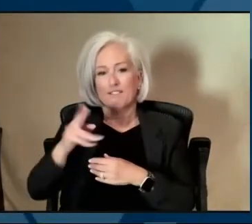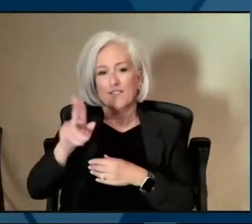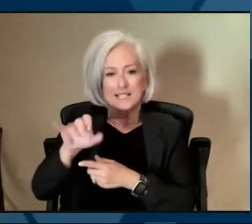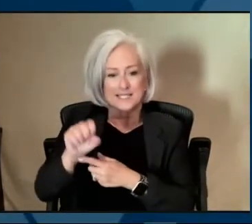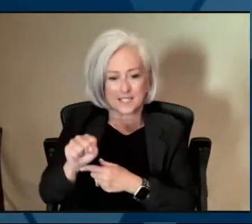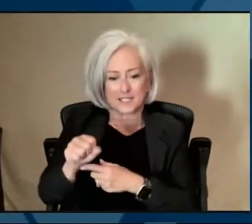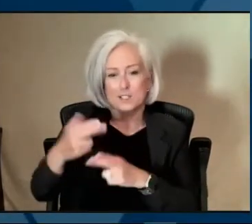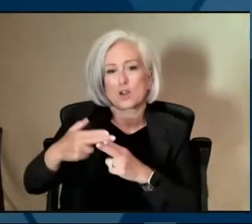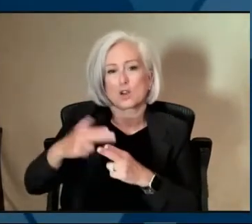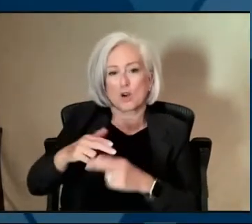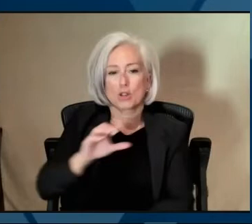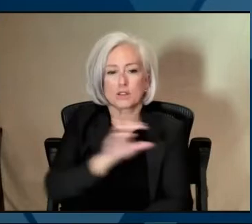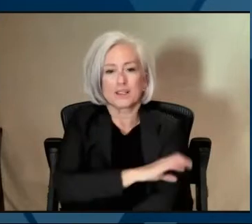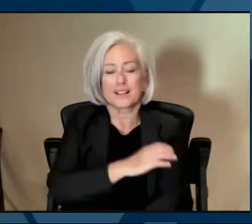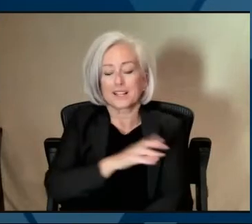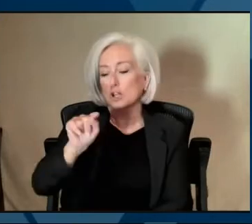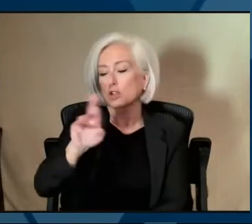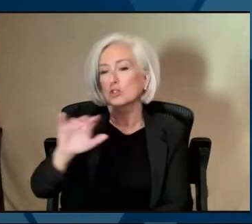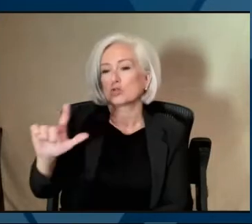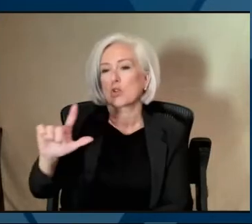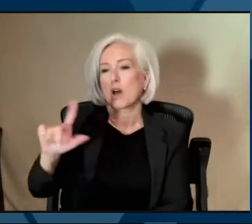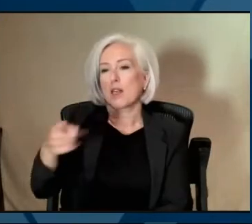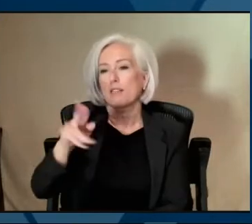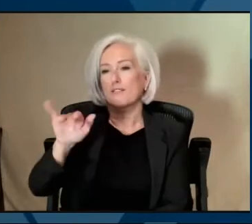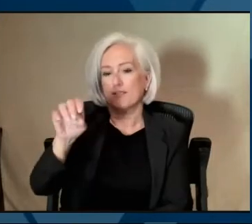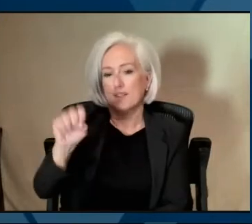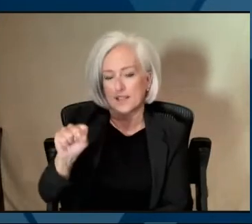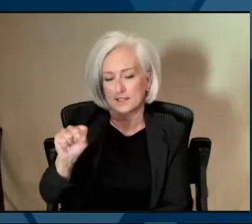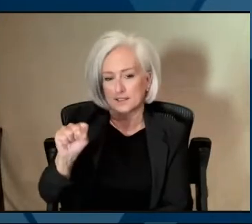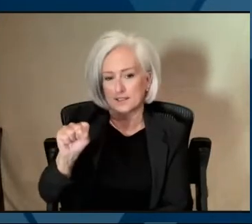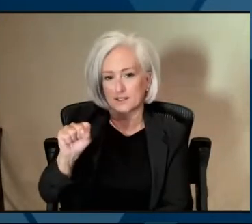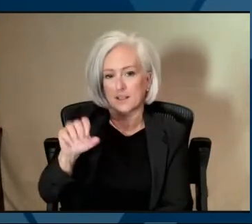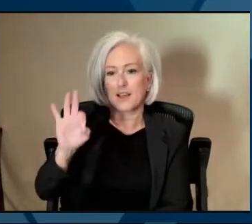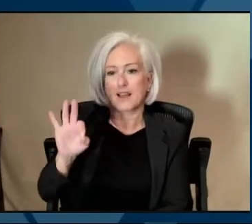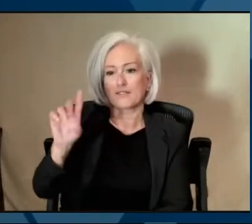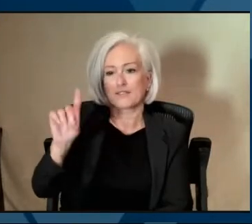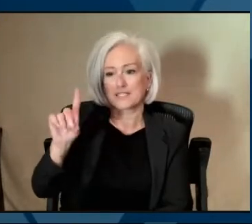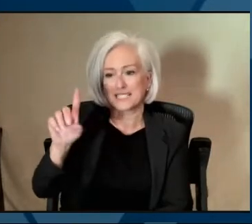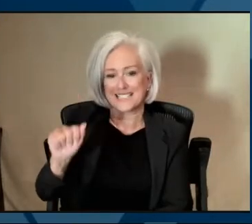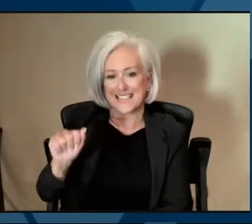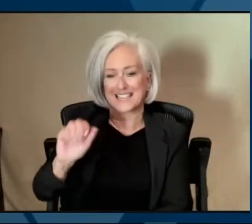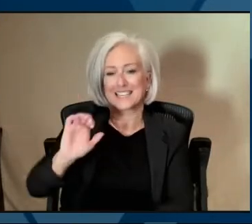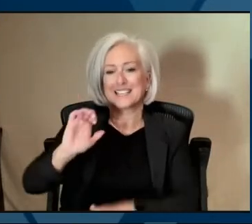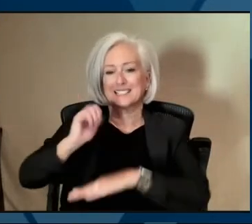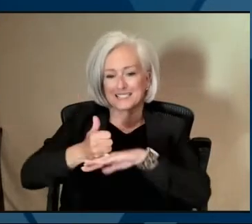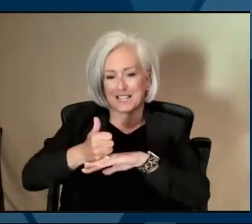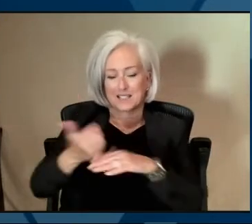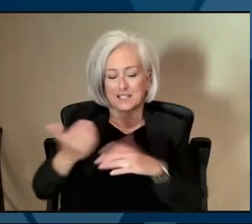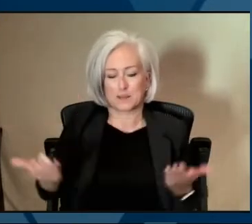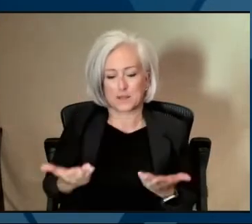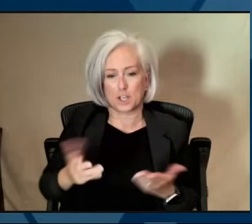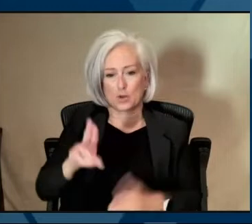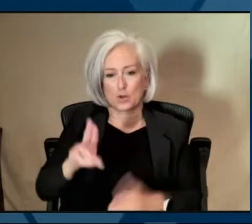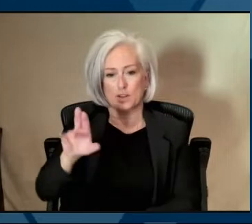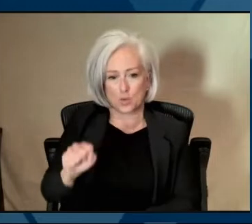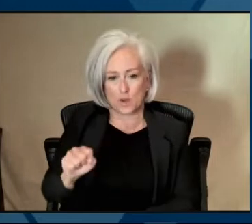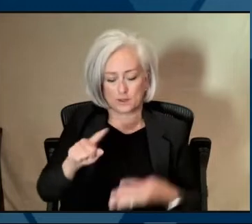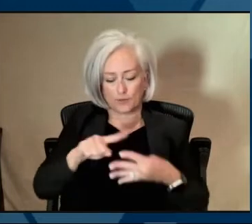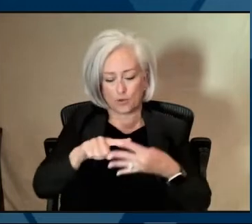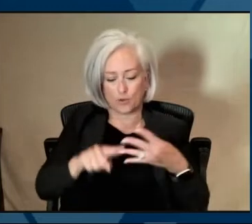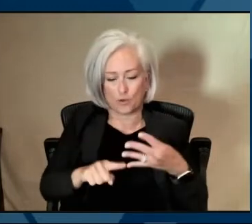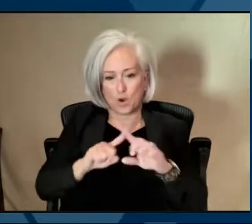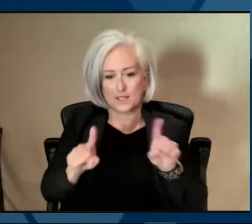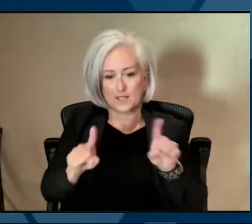trial phases. The FDA basically has set this in the U.S. as 4 different phases. And